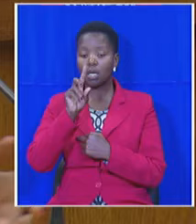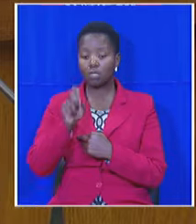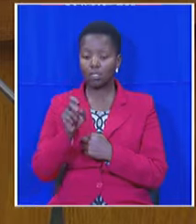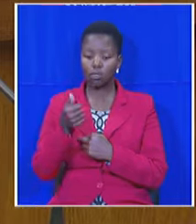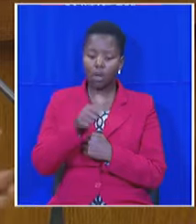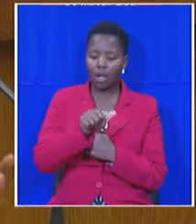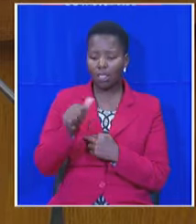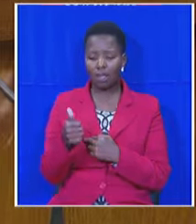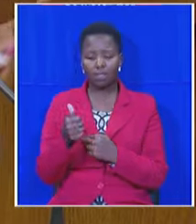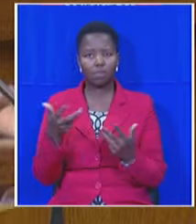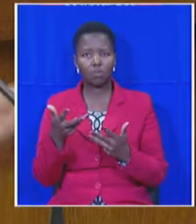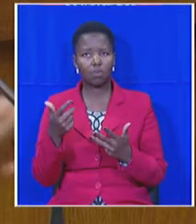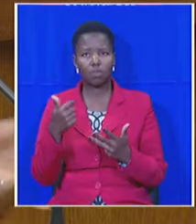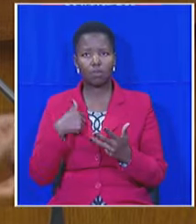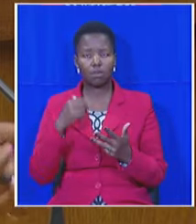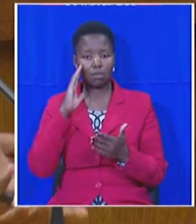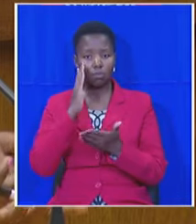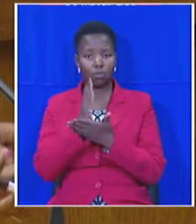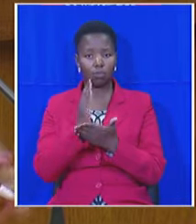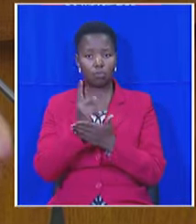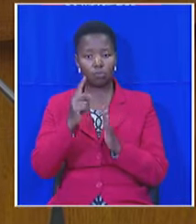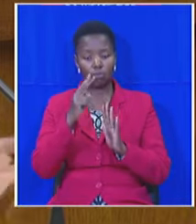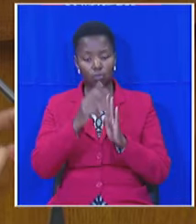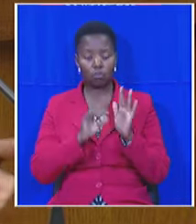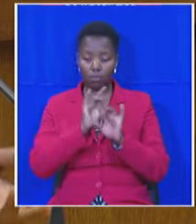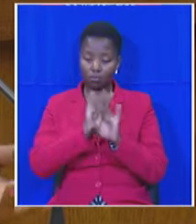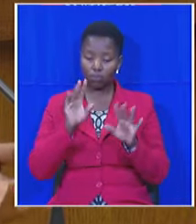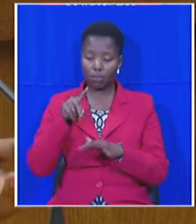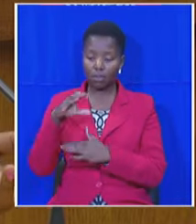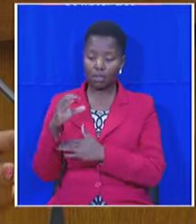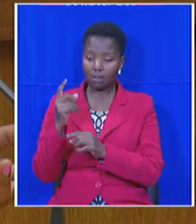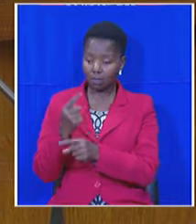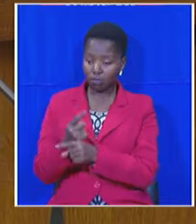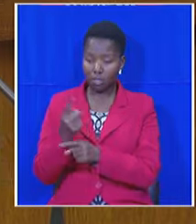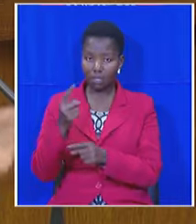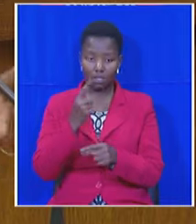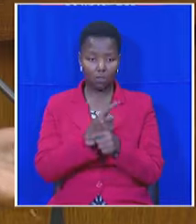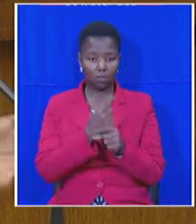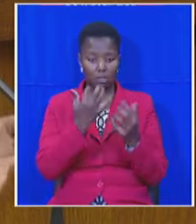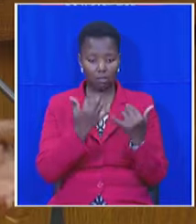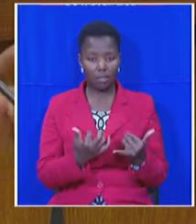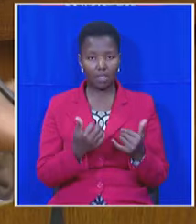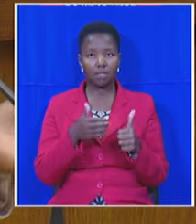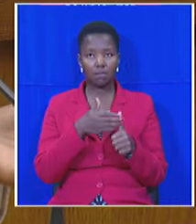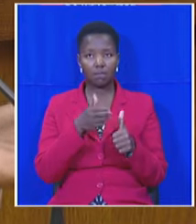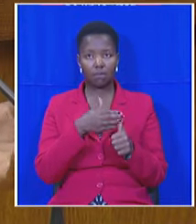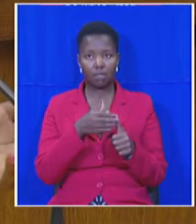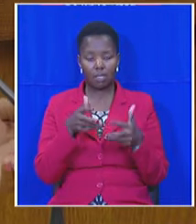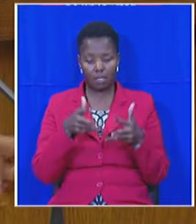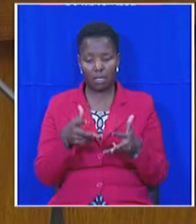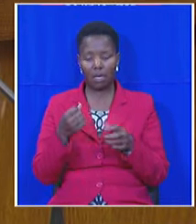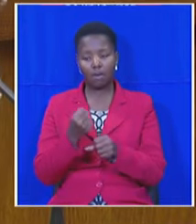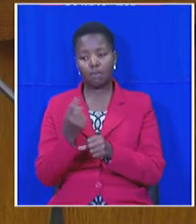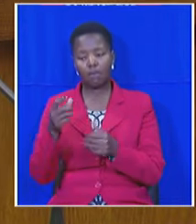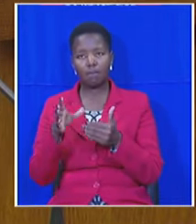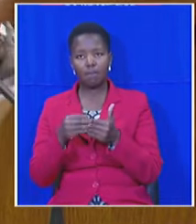another one. Now, I'm not so sure if you've looked at the right portfolio. You've looked at the right budget to start with to be here. Unfortunately, Honourable